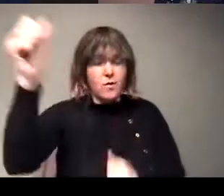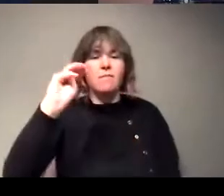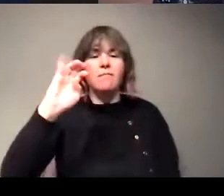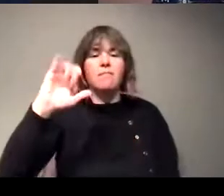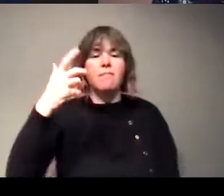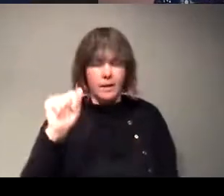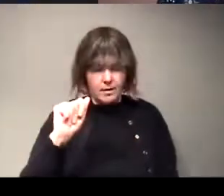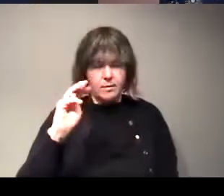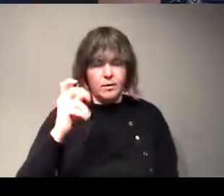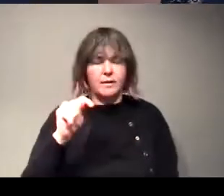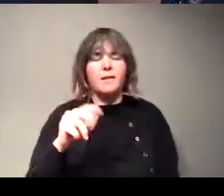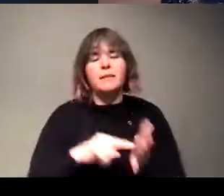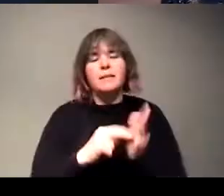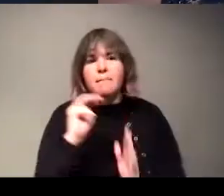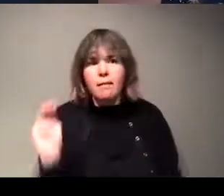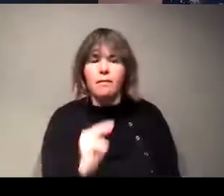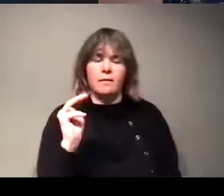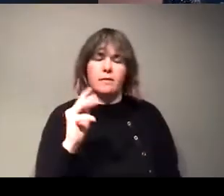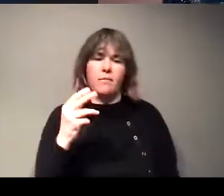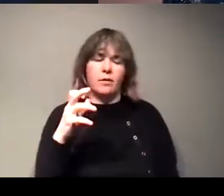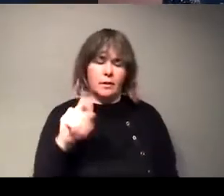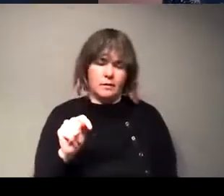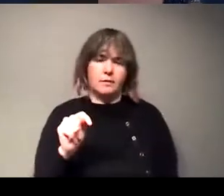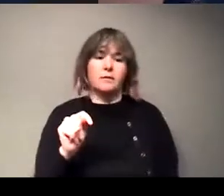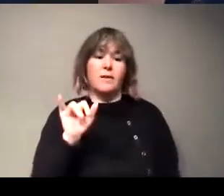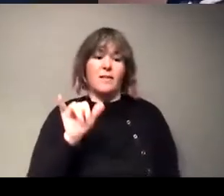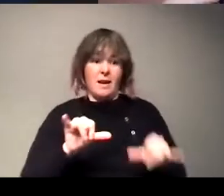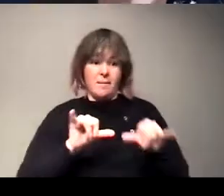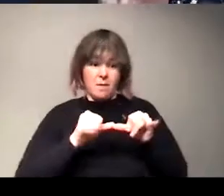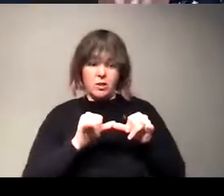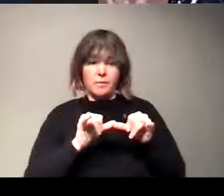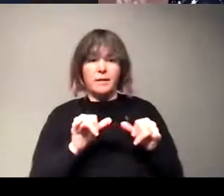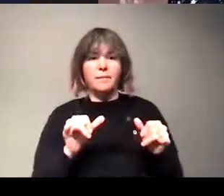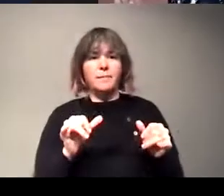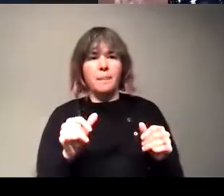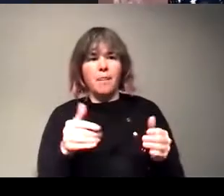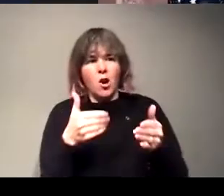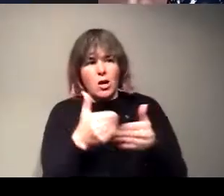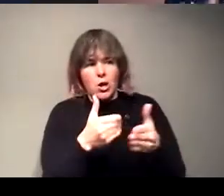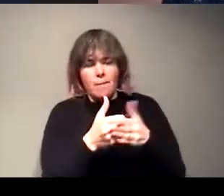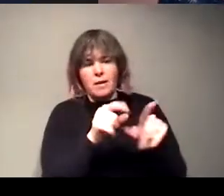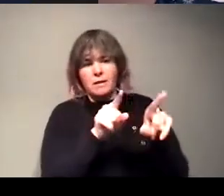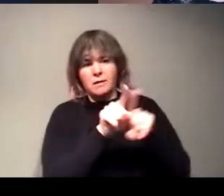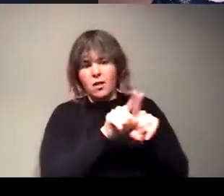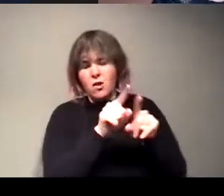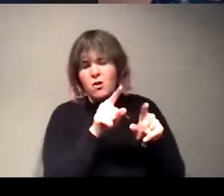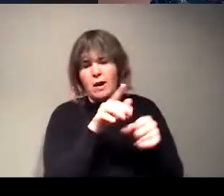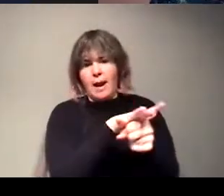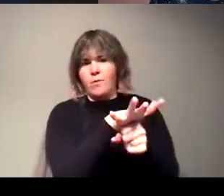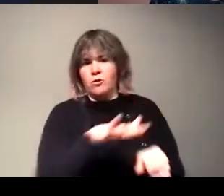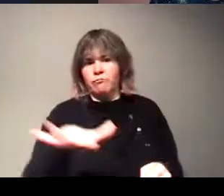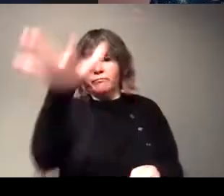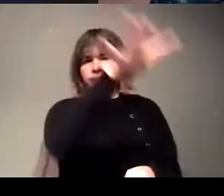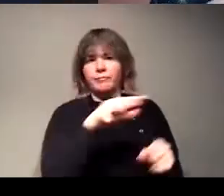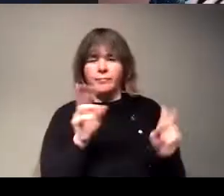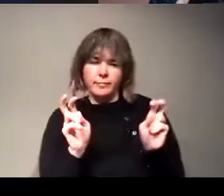or millions of parsecs. So using a parsec as your unit of measurement is like our nearby stellar neighborhood. And